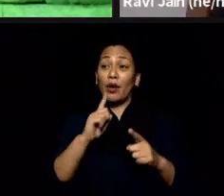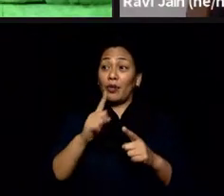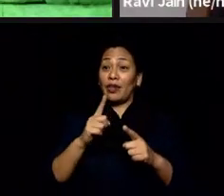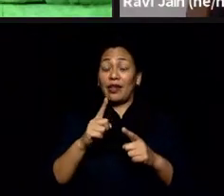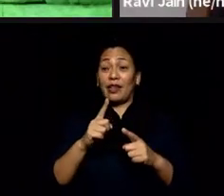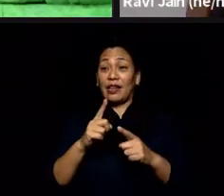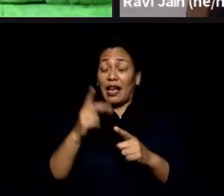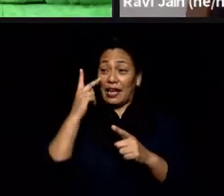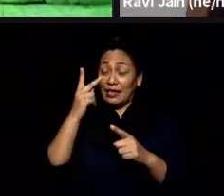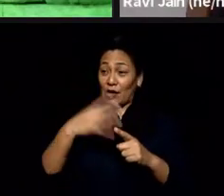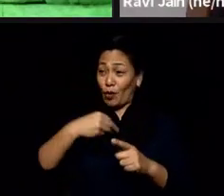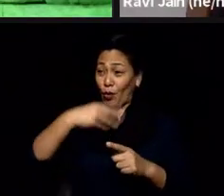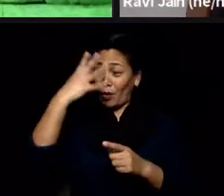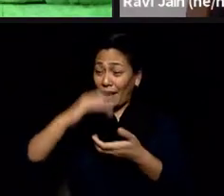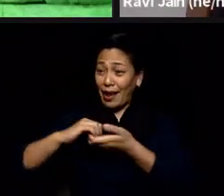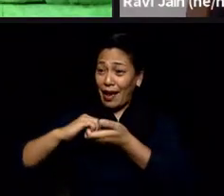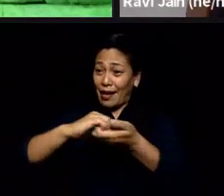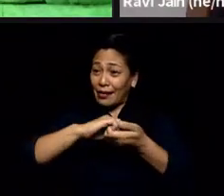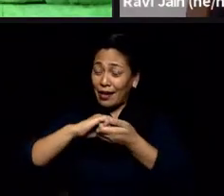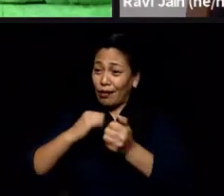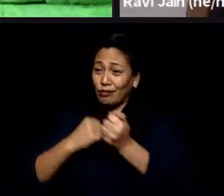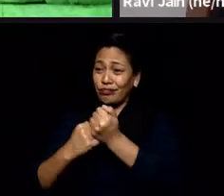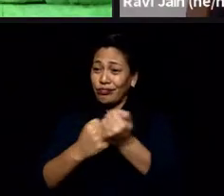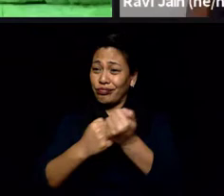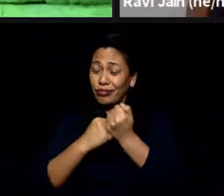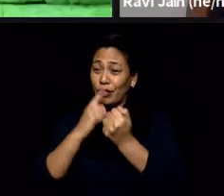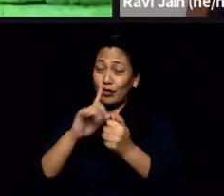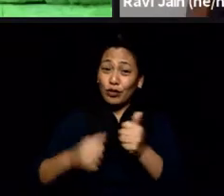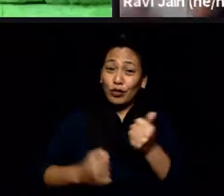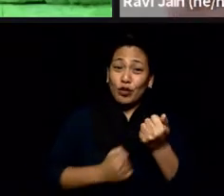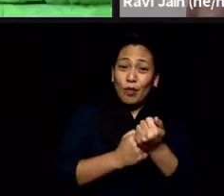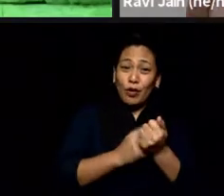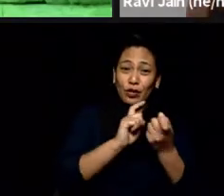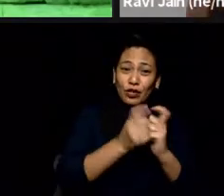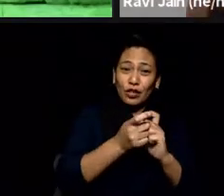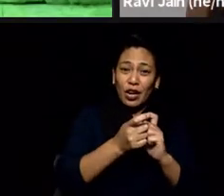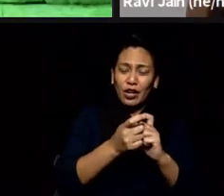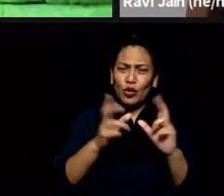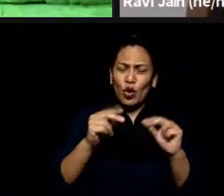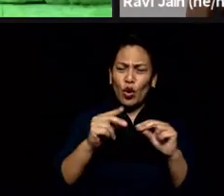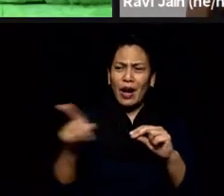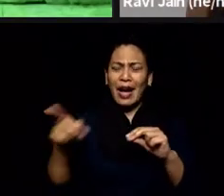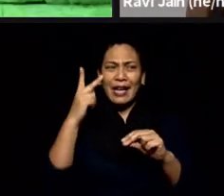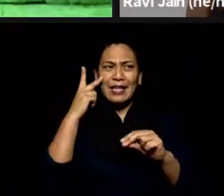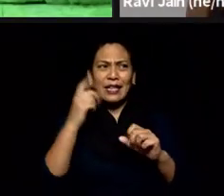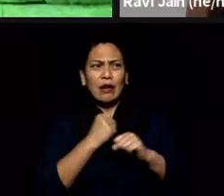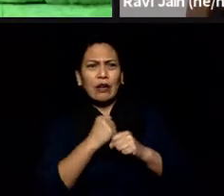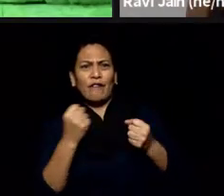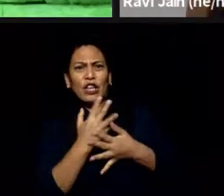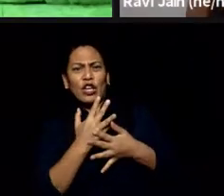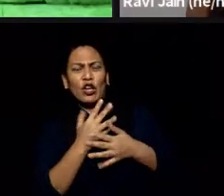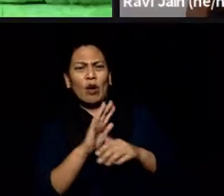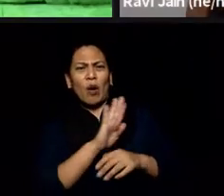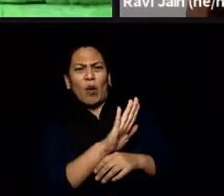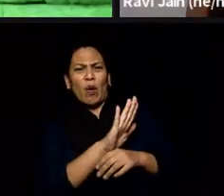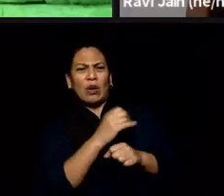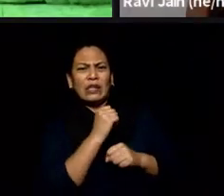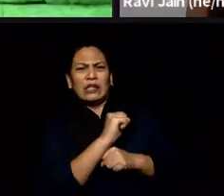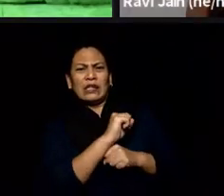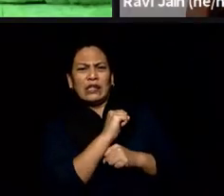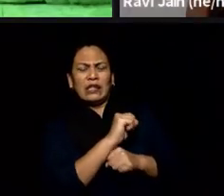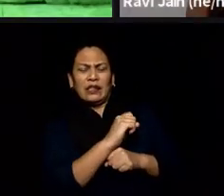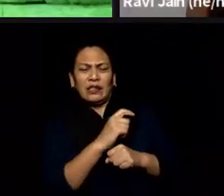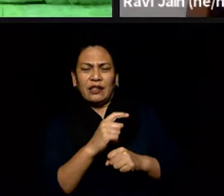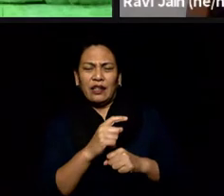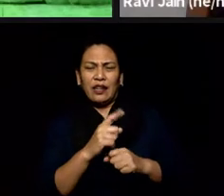white allies really getting behind this change. In fact, I see contraction. I see fear. I see people